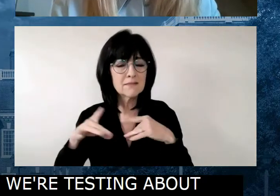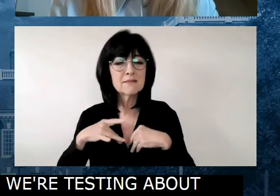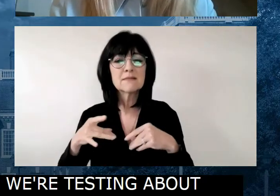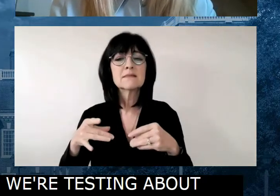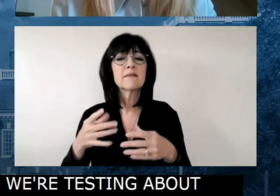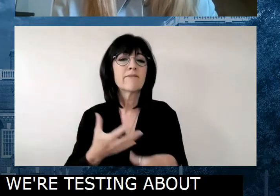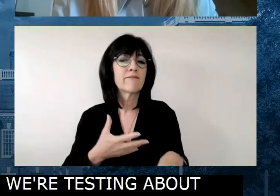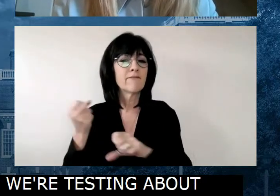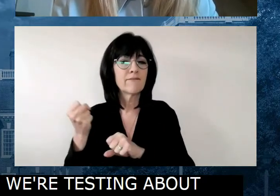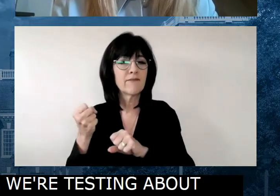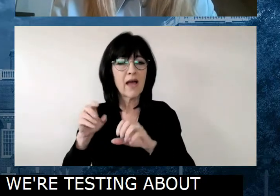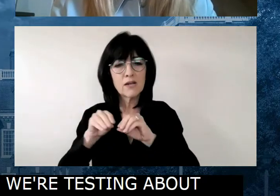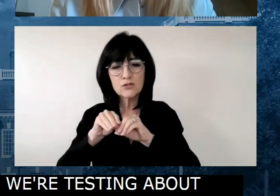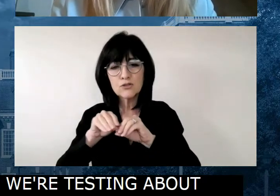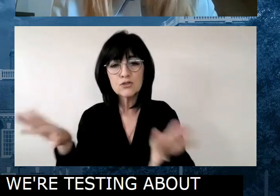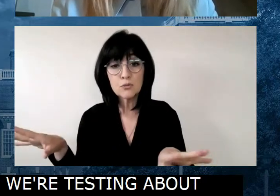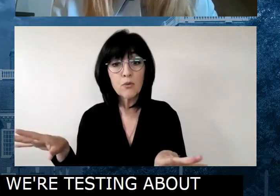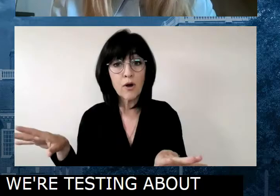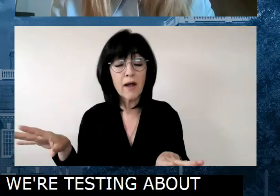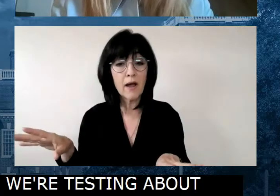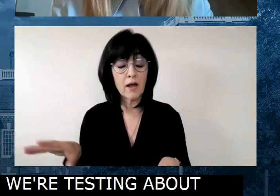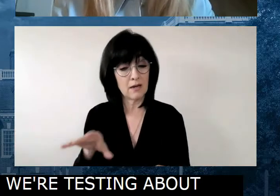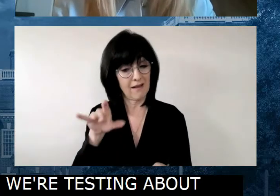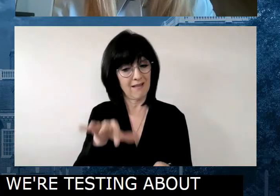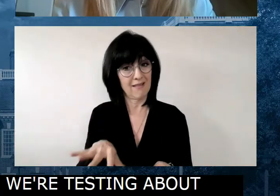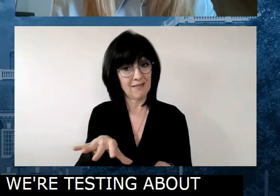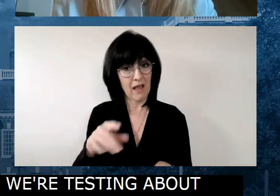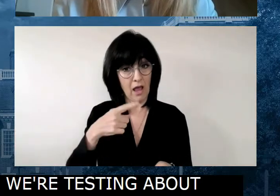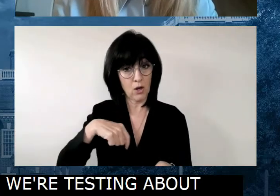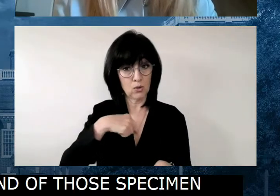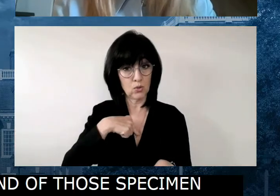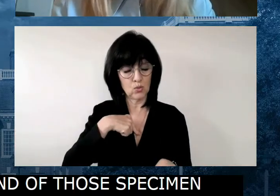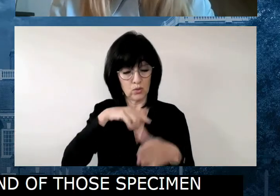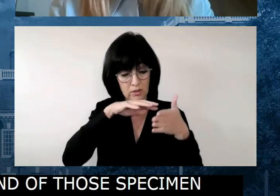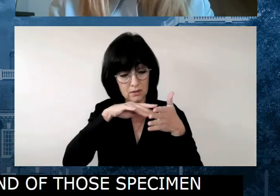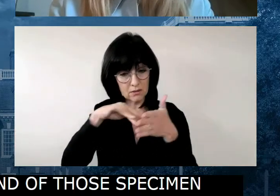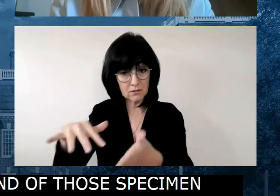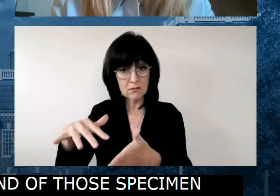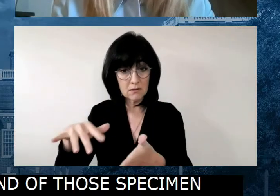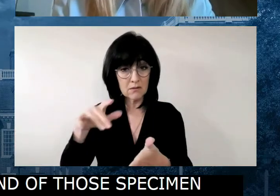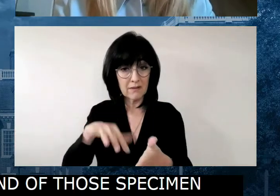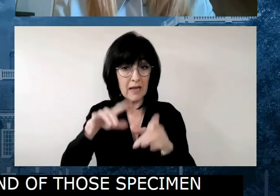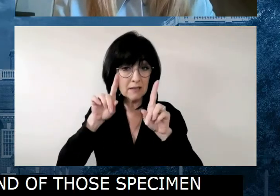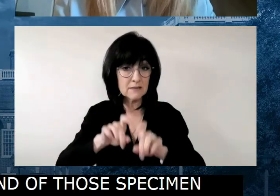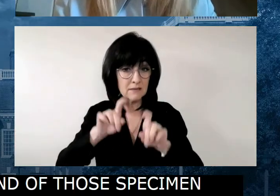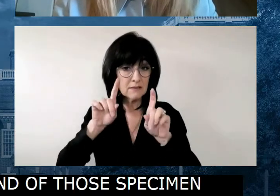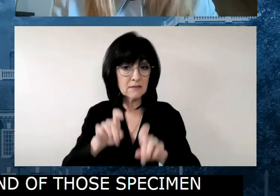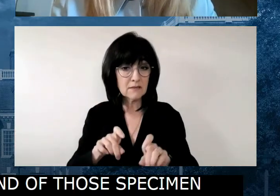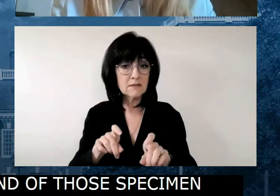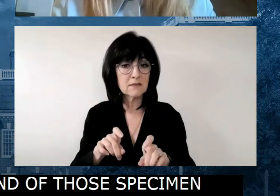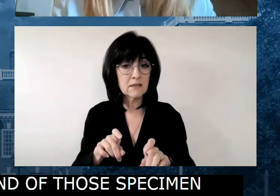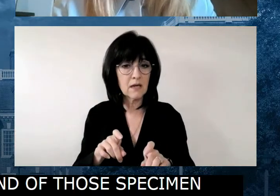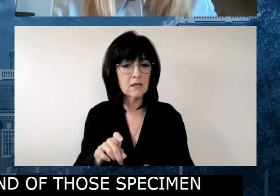state. And of those specimens that are tested, about 49% are coming up positive for one of the variants